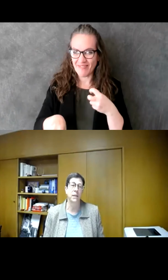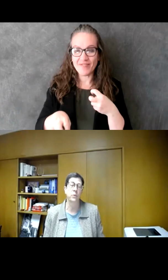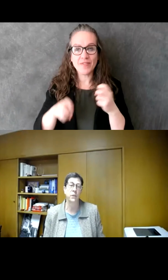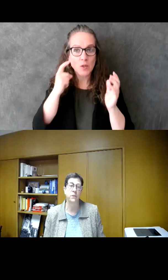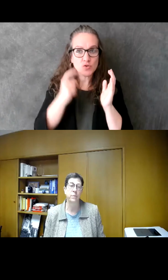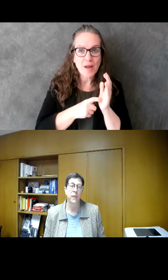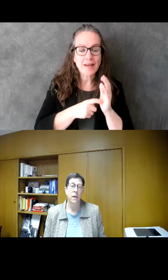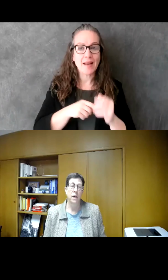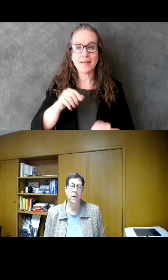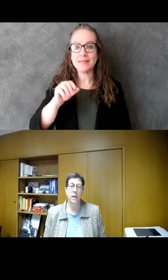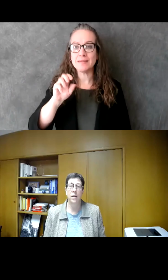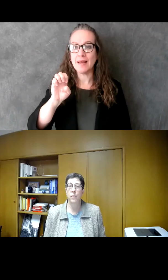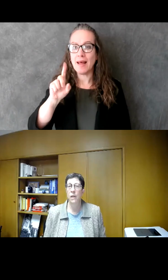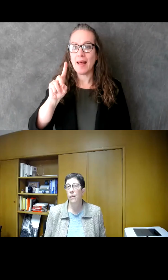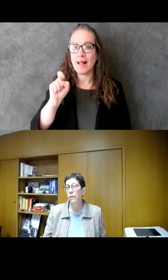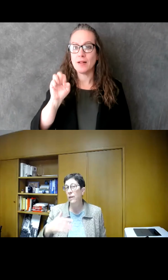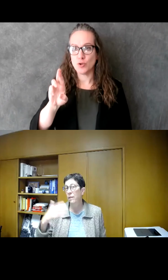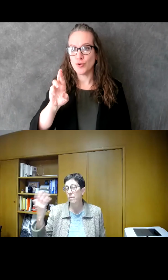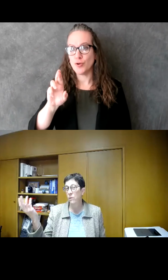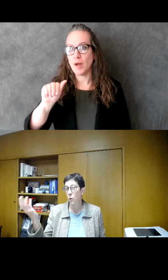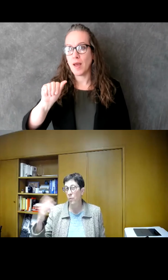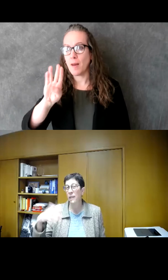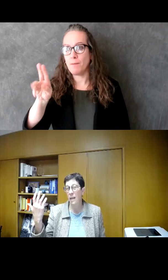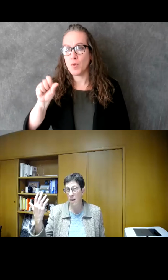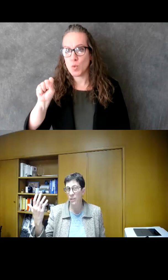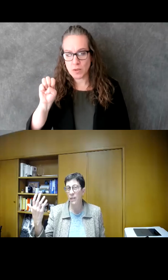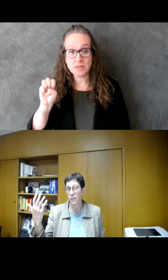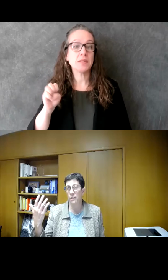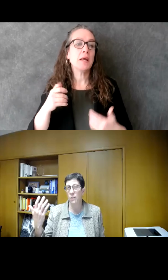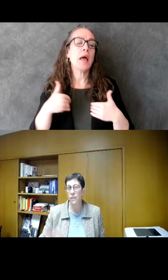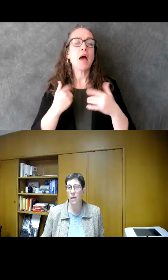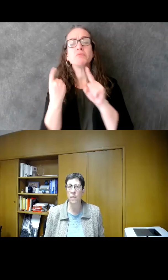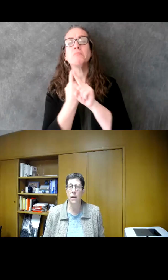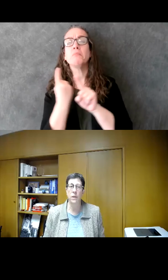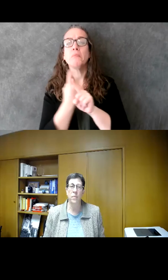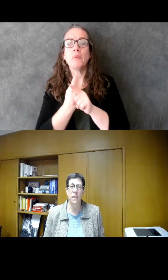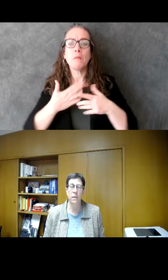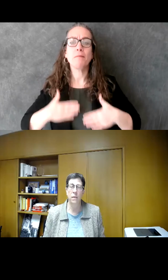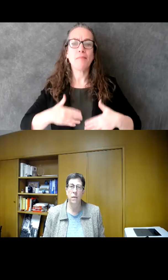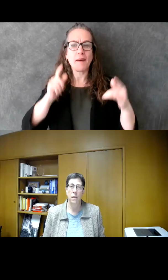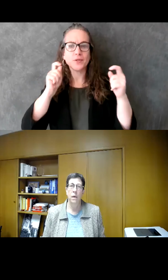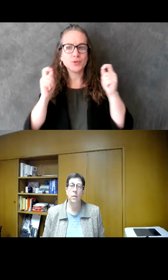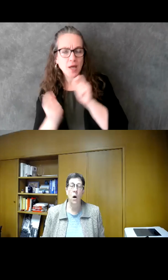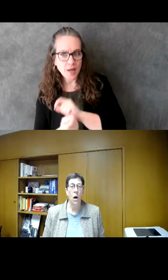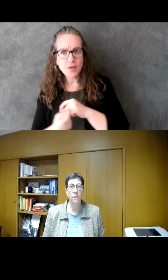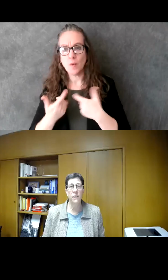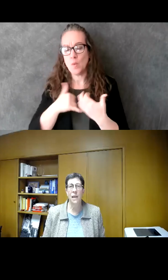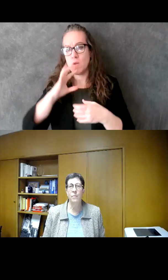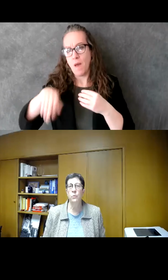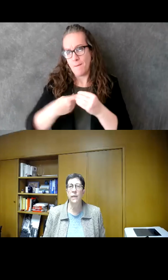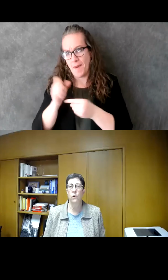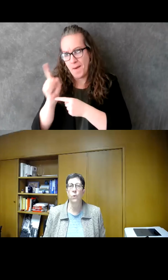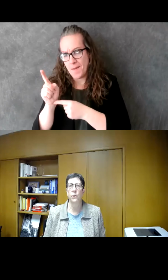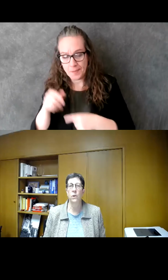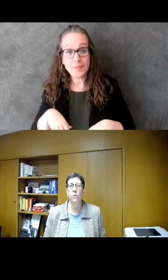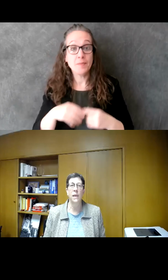recognize elder abuse. There are these normal and common changes that we'll talk about in a minute. Oftentimes, as